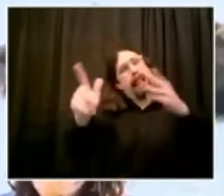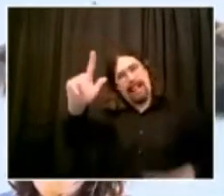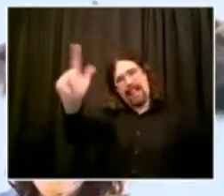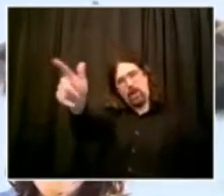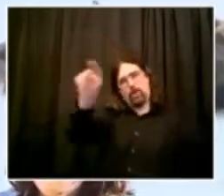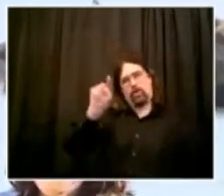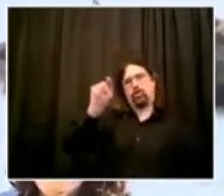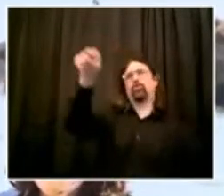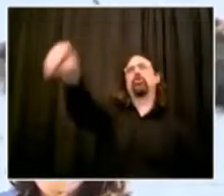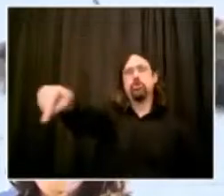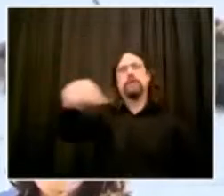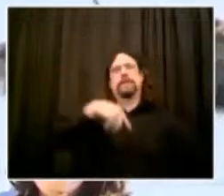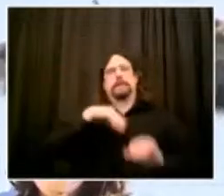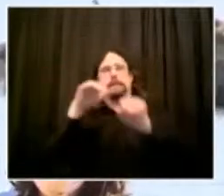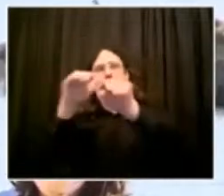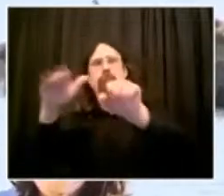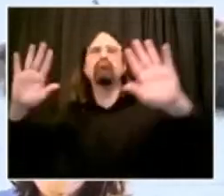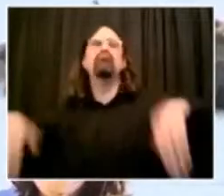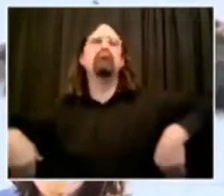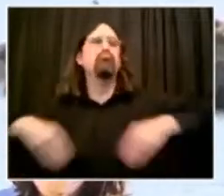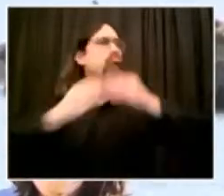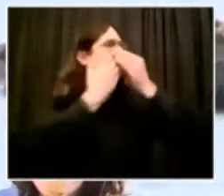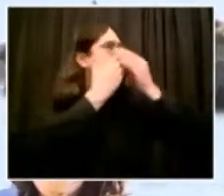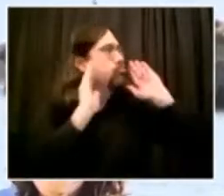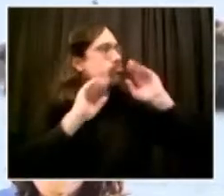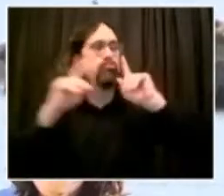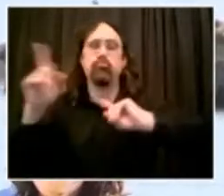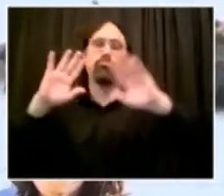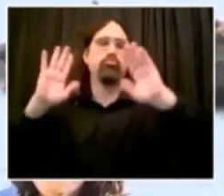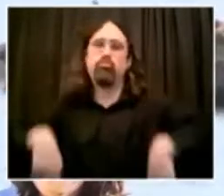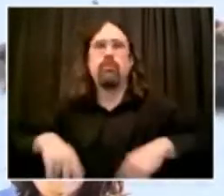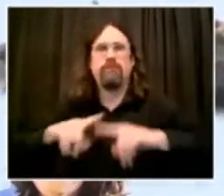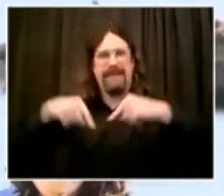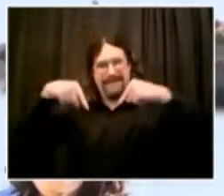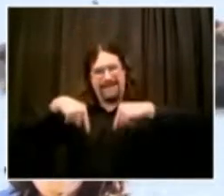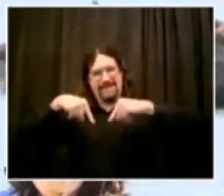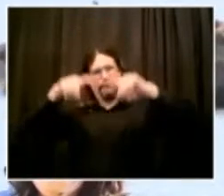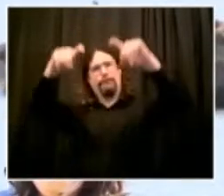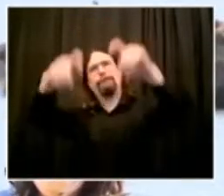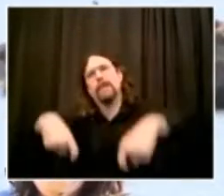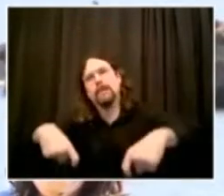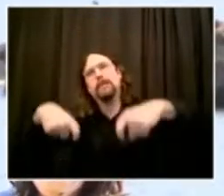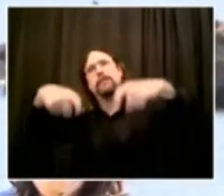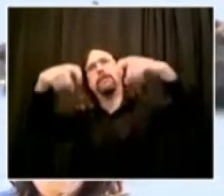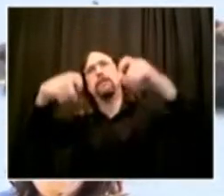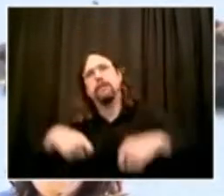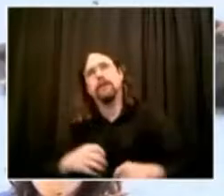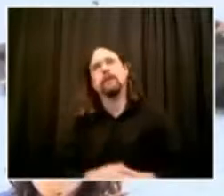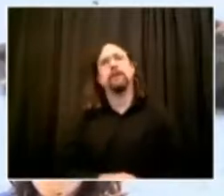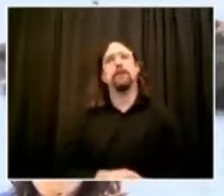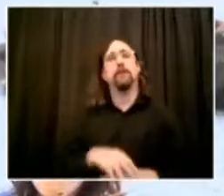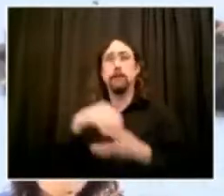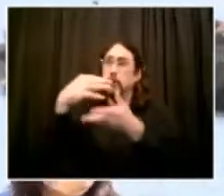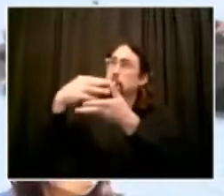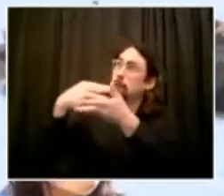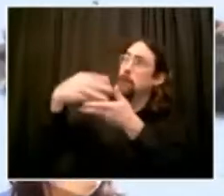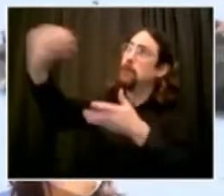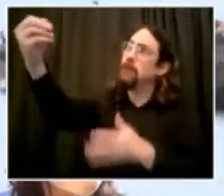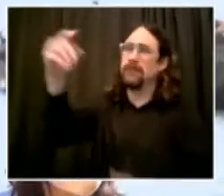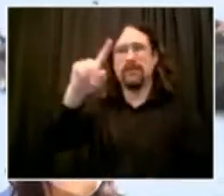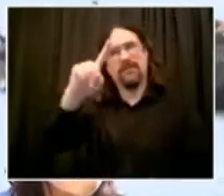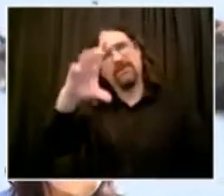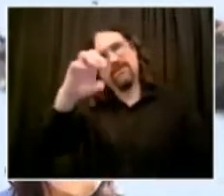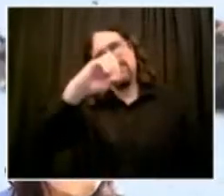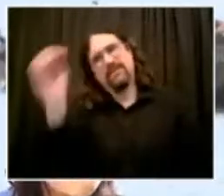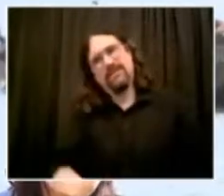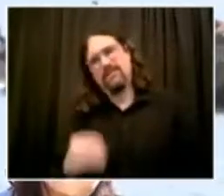curbside service, need for them to wear face coverings consistently, to use the hand sanitizers consistently, and